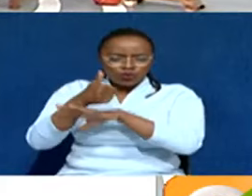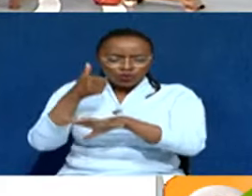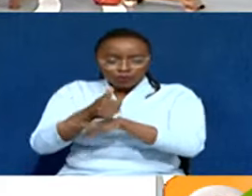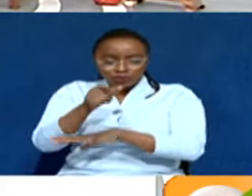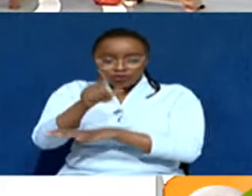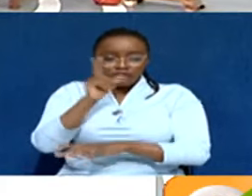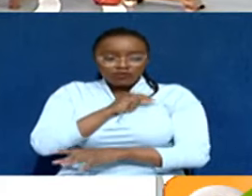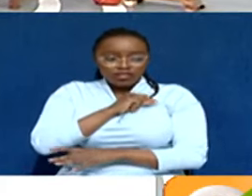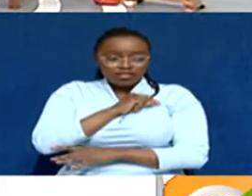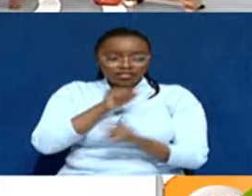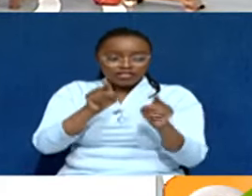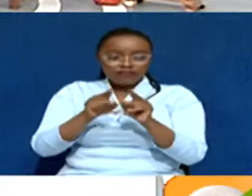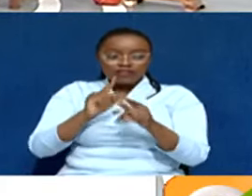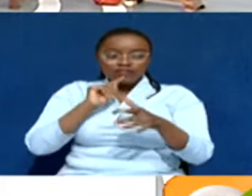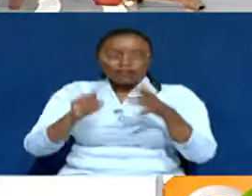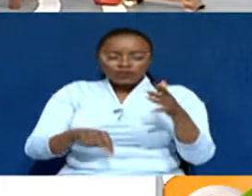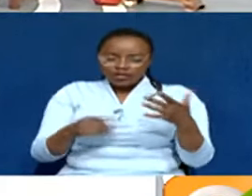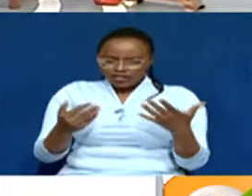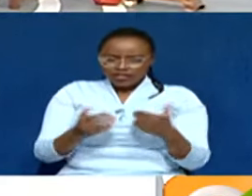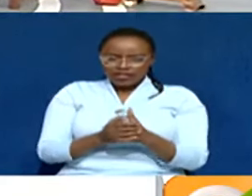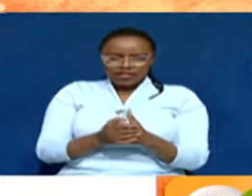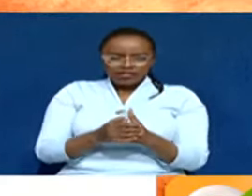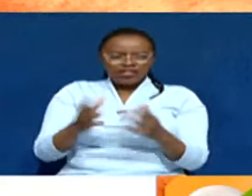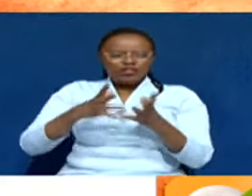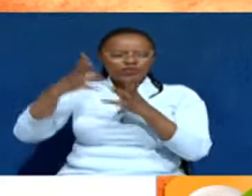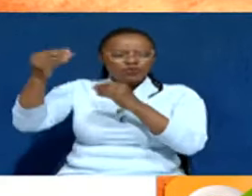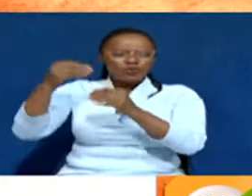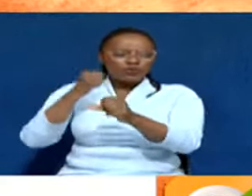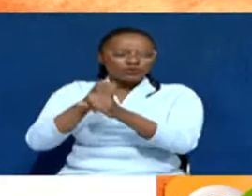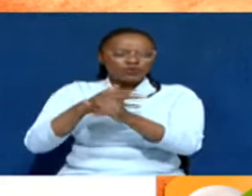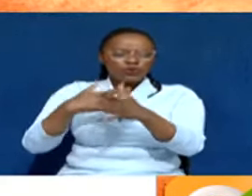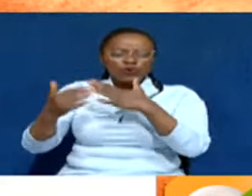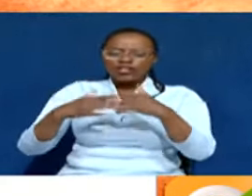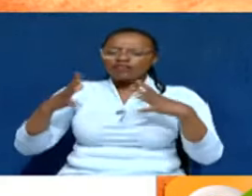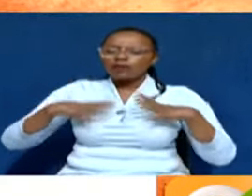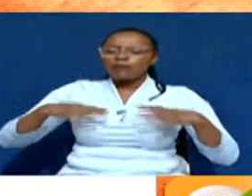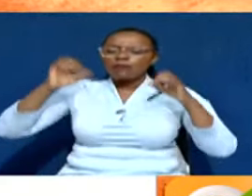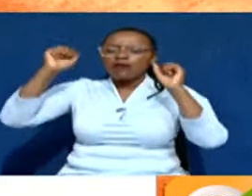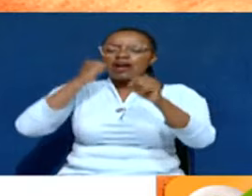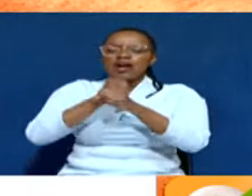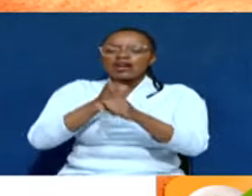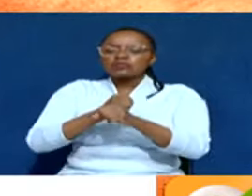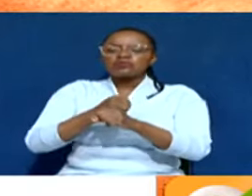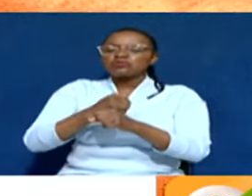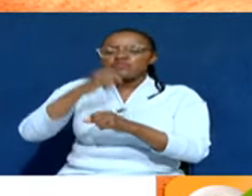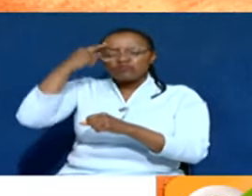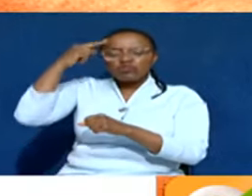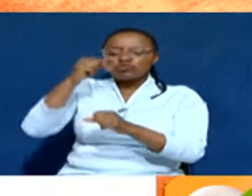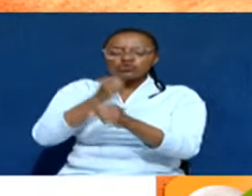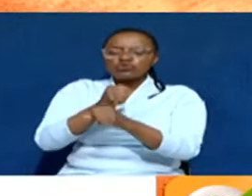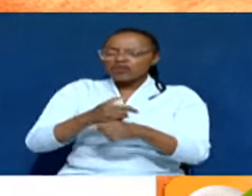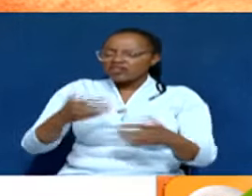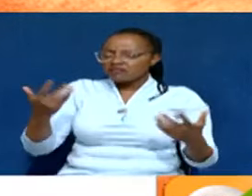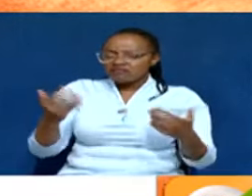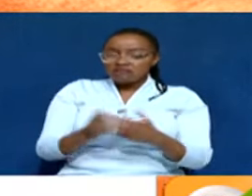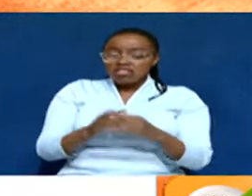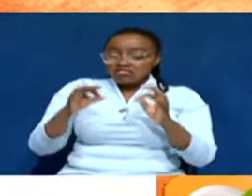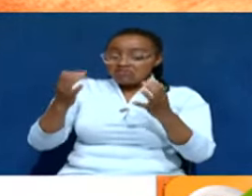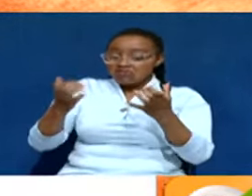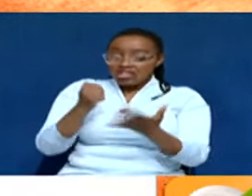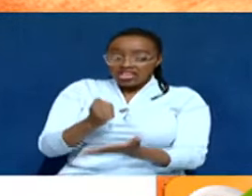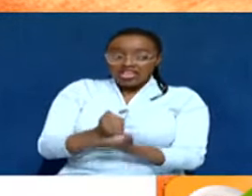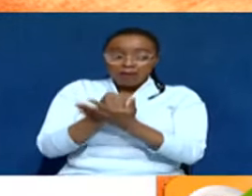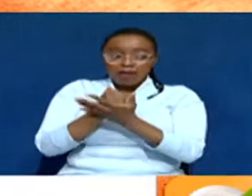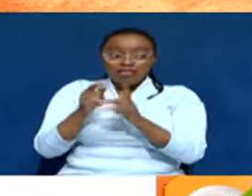Akakukutana? Yeah, aliniambia, you are a girl. Endo fanya ile kitu yenye wenzako pia wanaweza fanya ndio ufanye kazi. Oh? Yeah, if you need